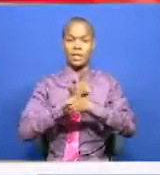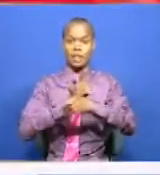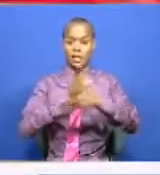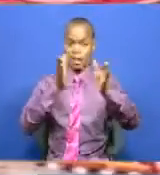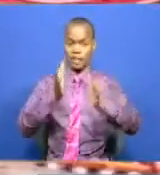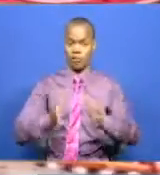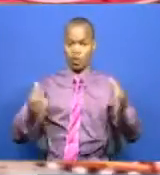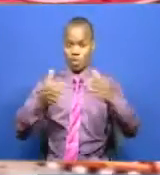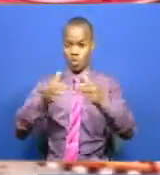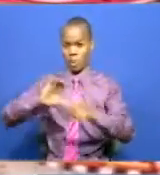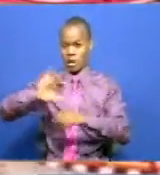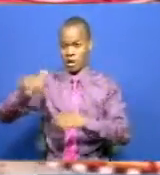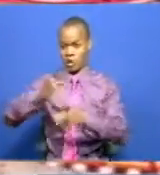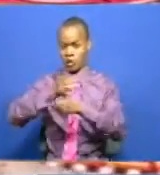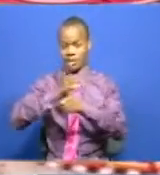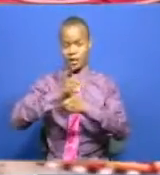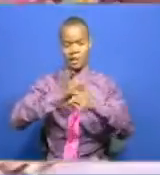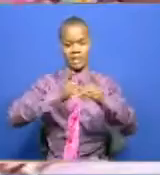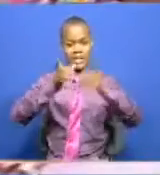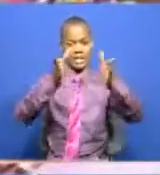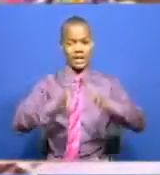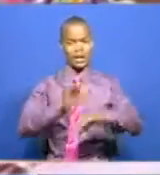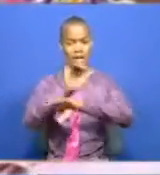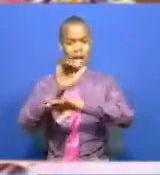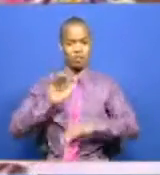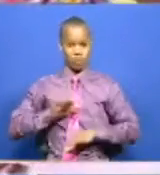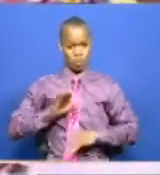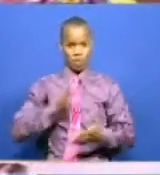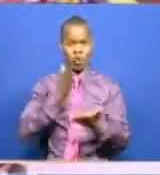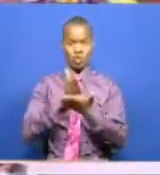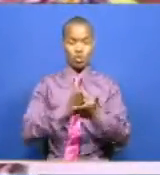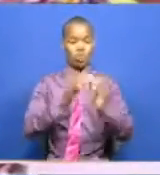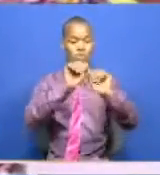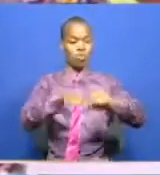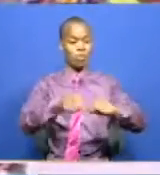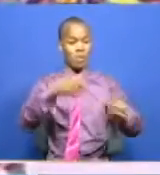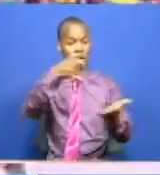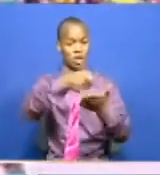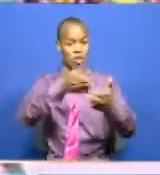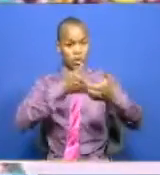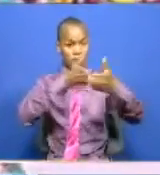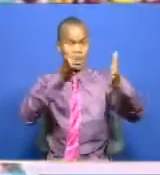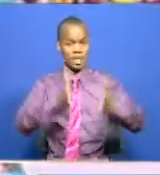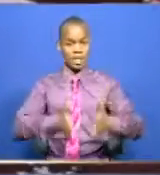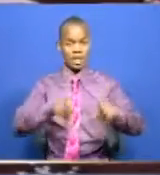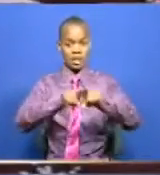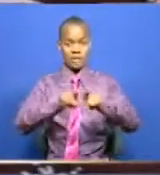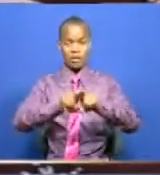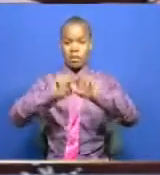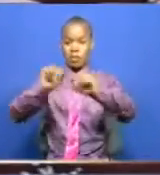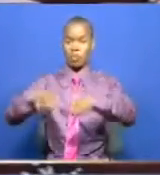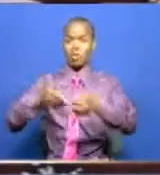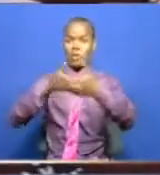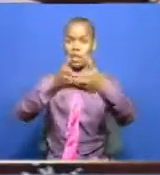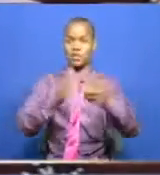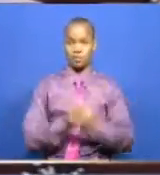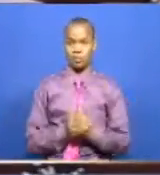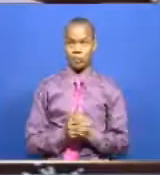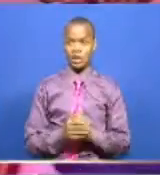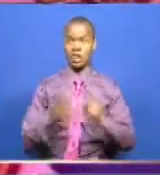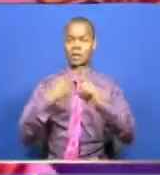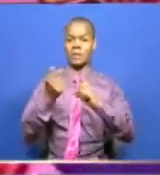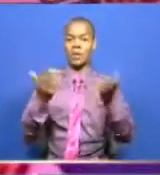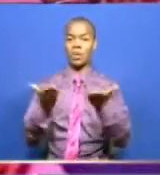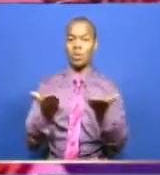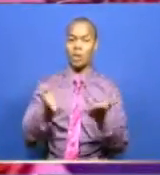Country Director Kamau Ngugi challenged women to boldly seek elective positions, including top seats in governance. They were speaking at Ngare Mara in